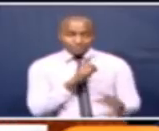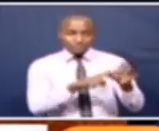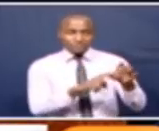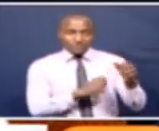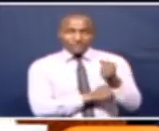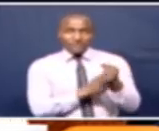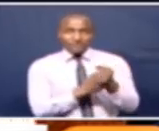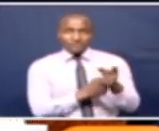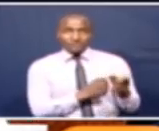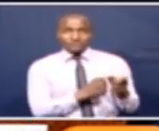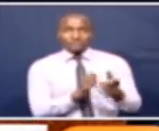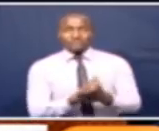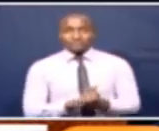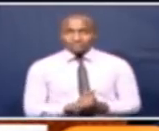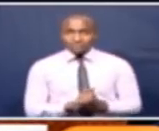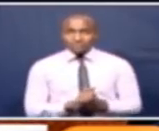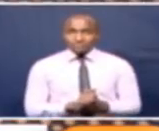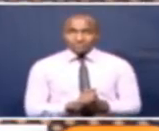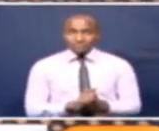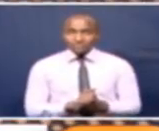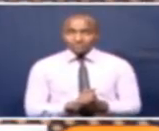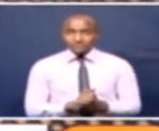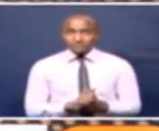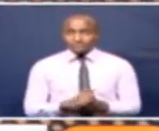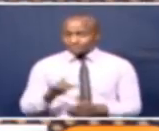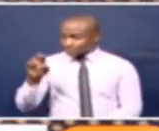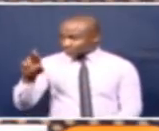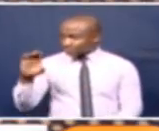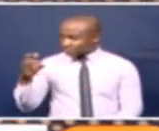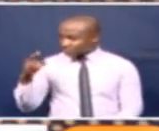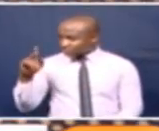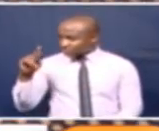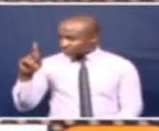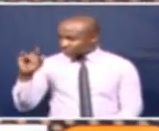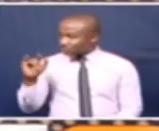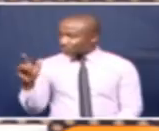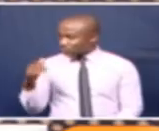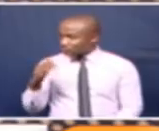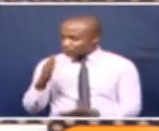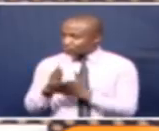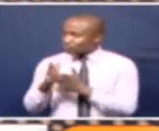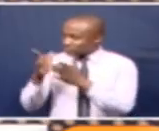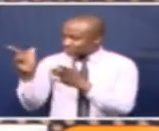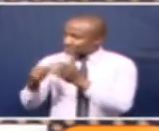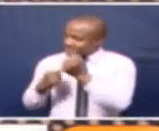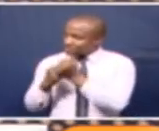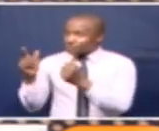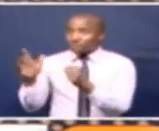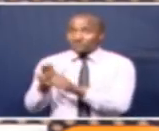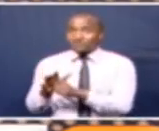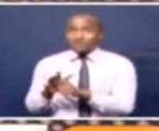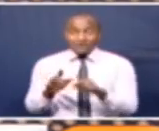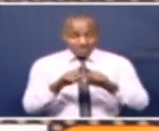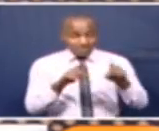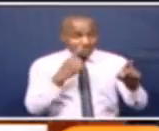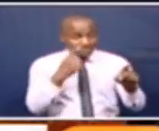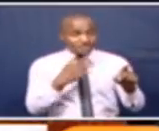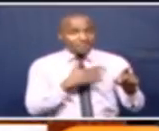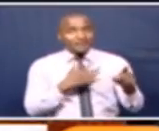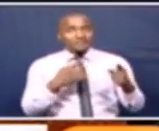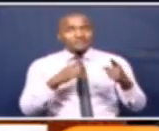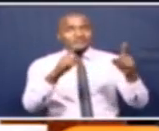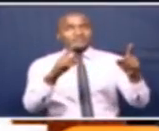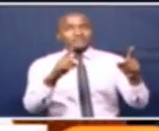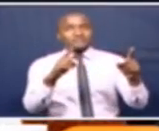foundation. Mm-hmm. Yeah. Wow. So Dr. Choksi, you've got a big, big fan here. But you see, my success has